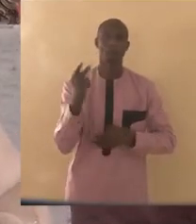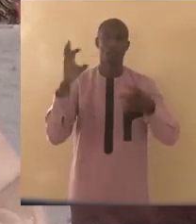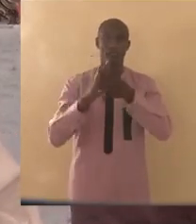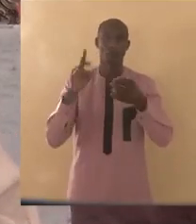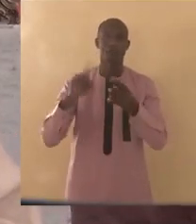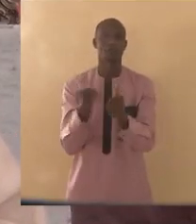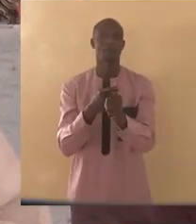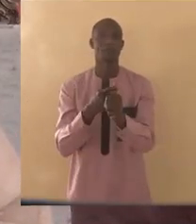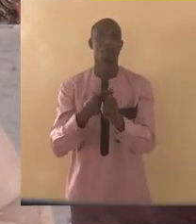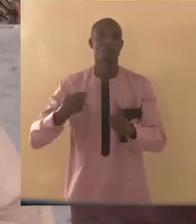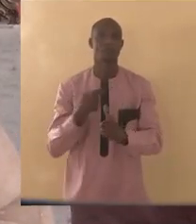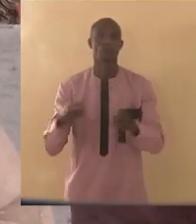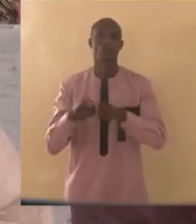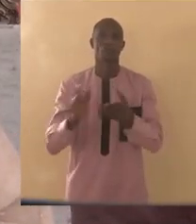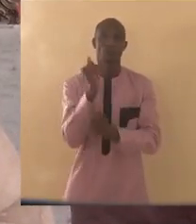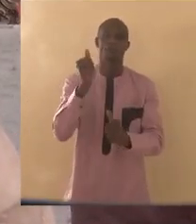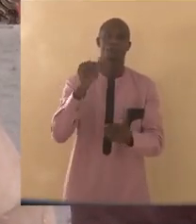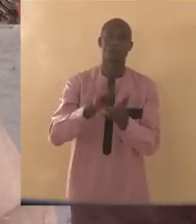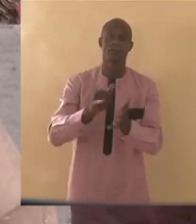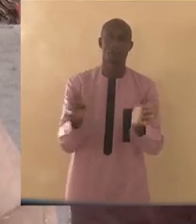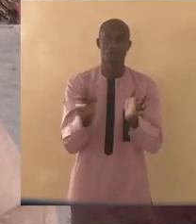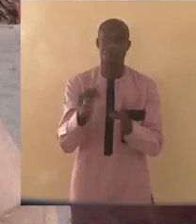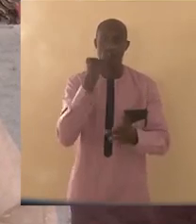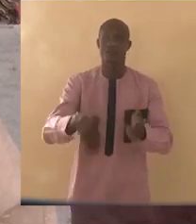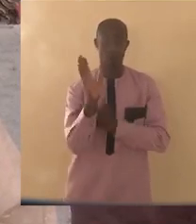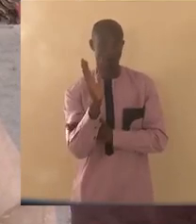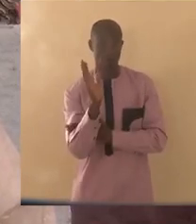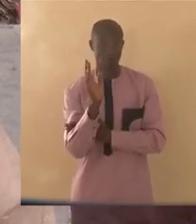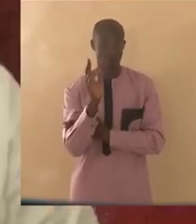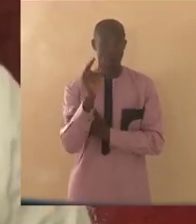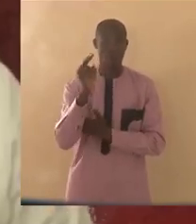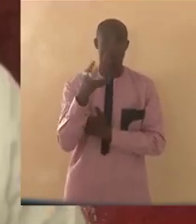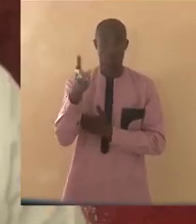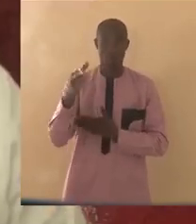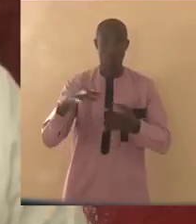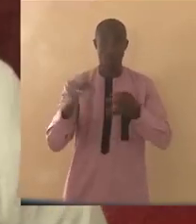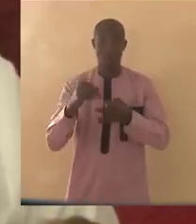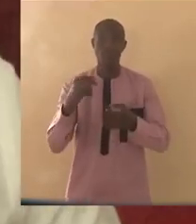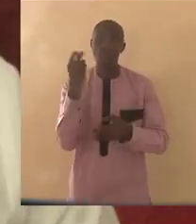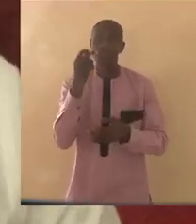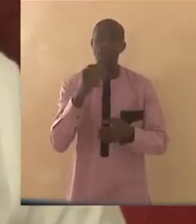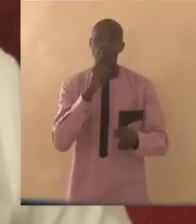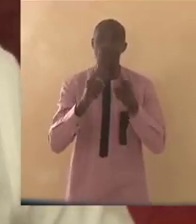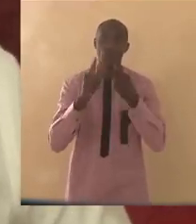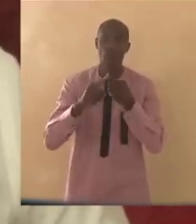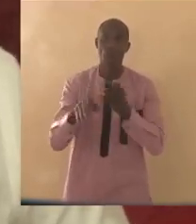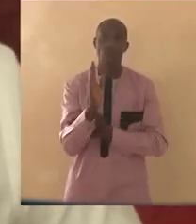also linked to the first, is that we also believe that Jesus is God, because there was a sentence there, he spoke to God